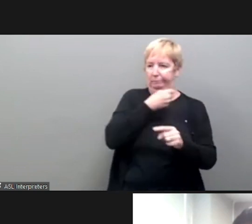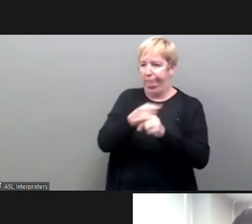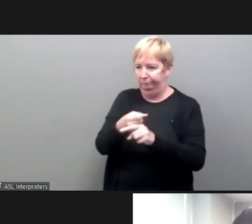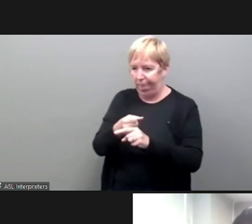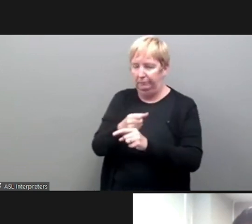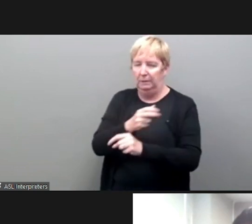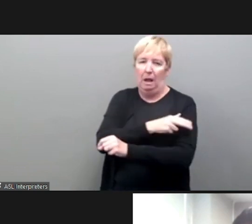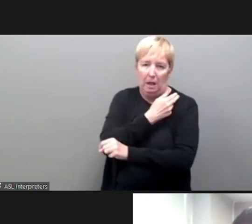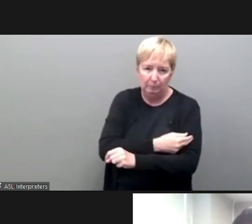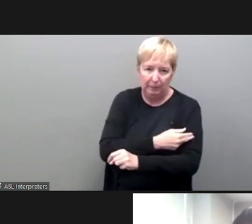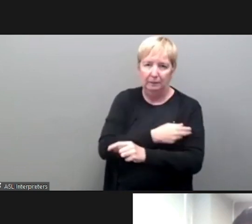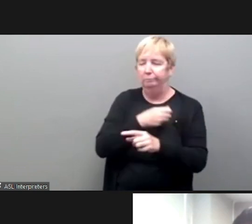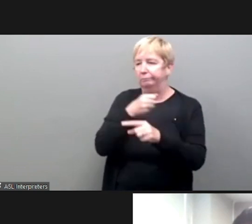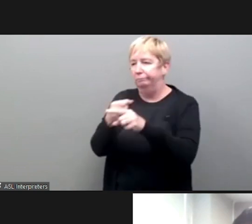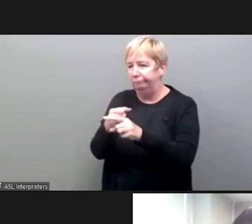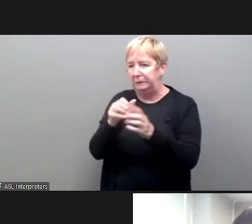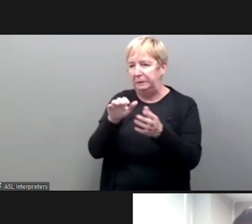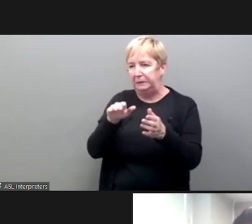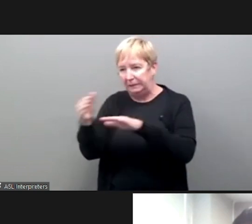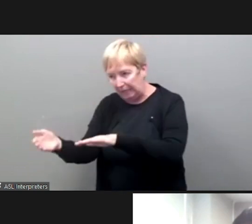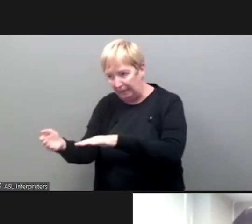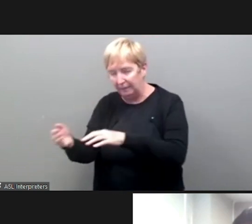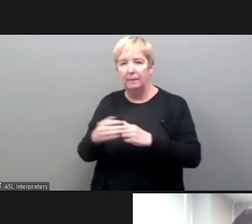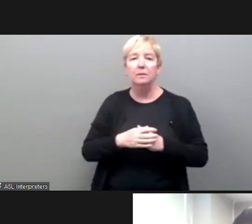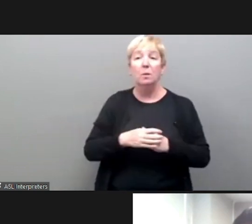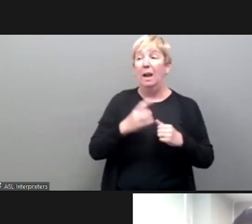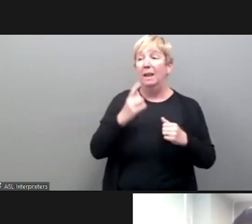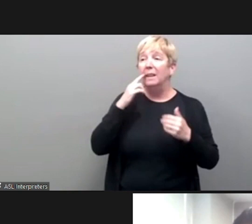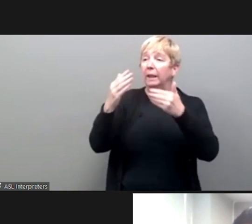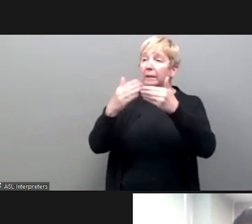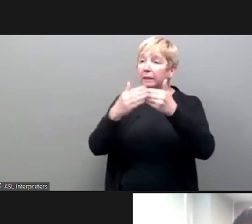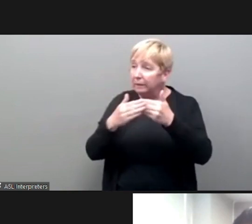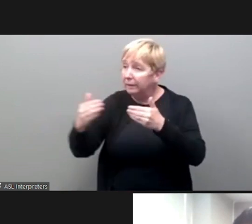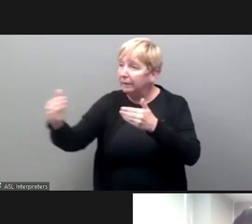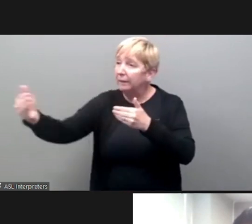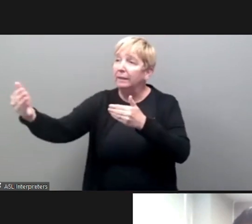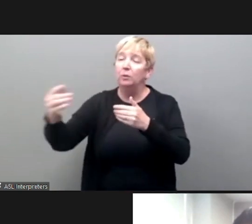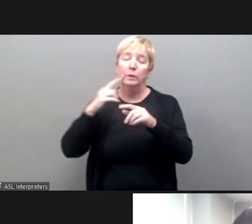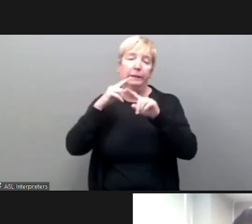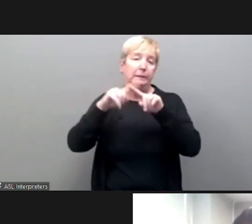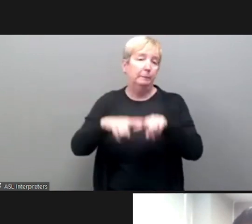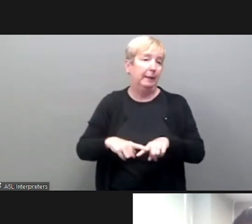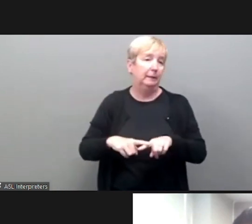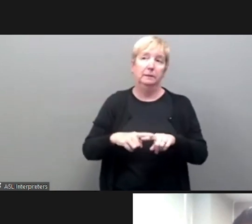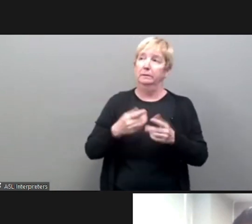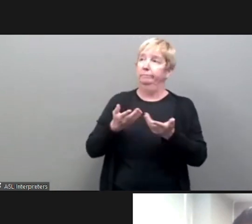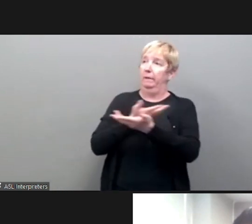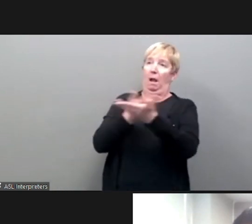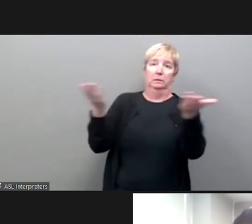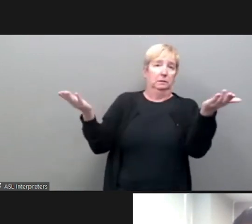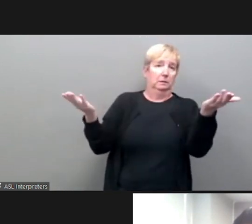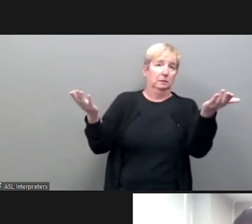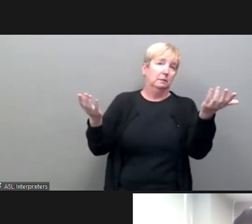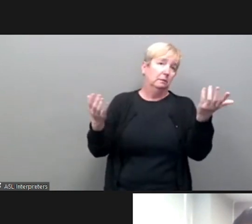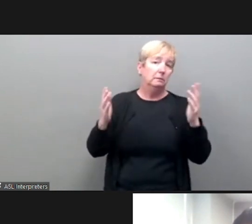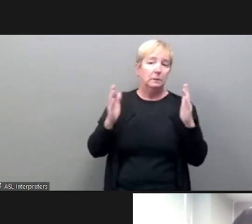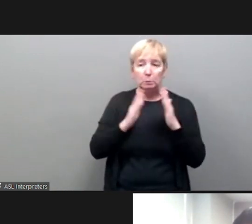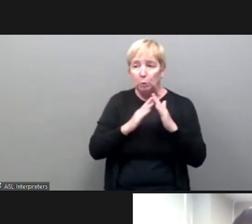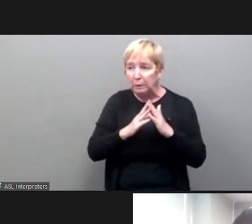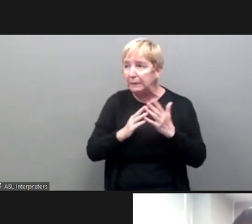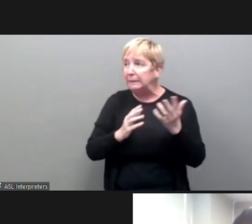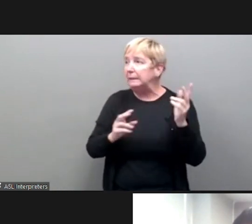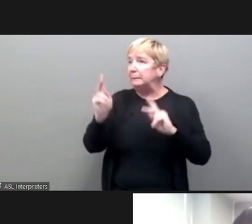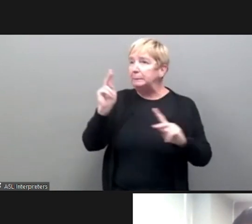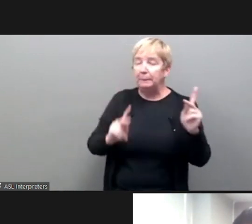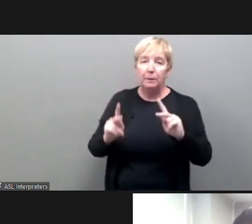And so I think the next part of this pandemic is up to us as a community, as a state, as to, you know,